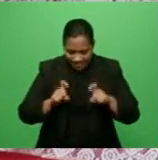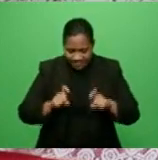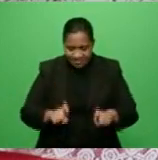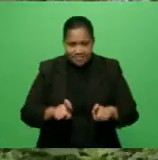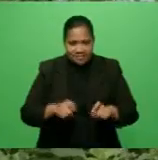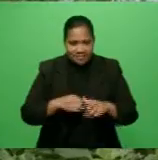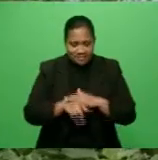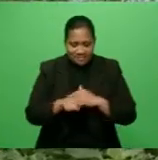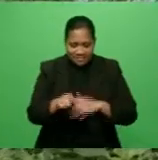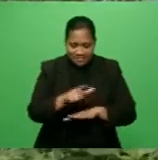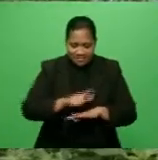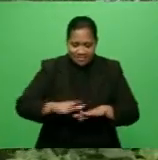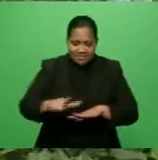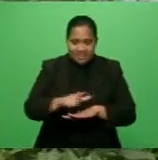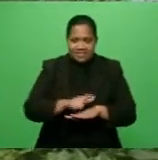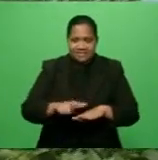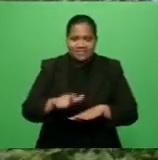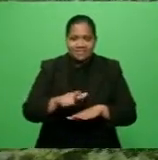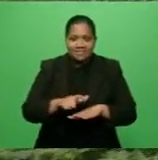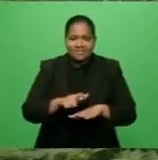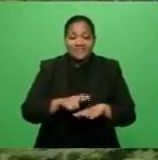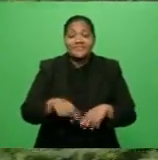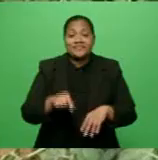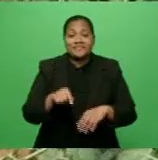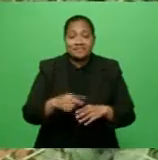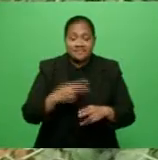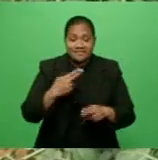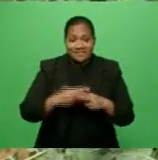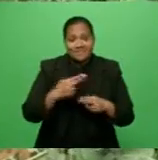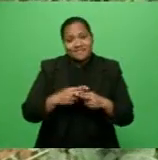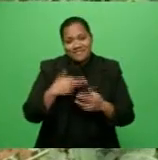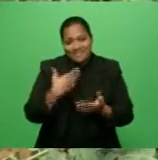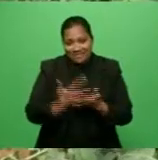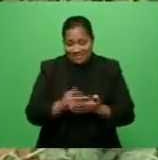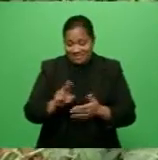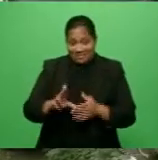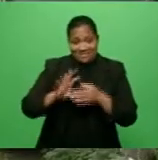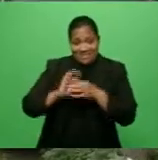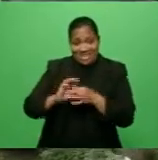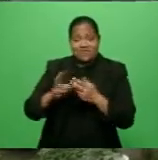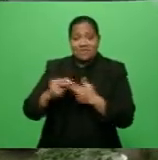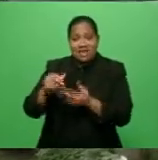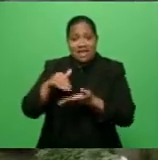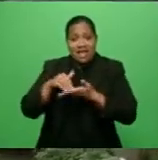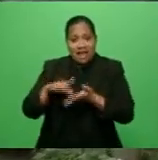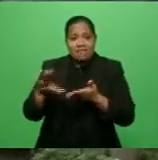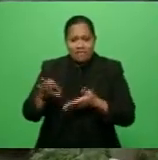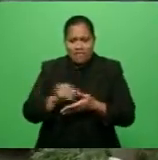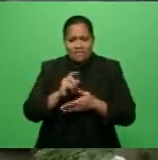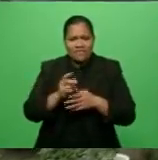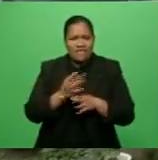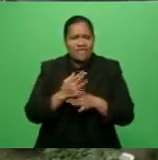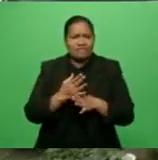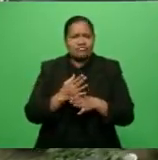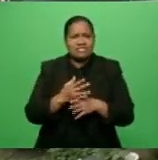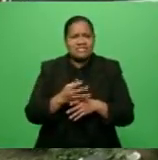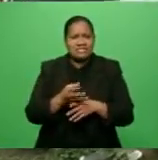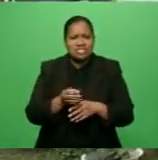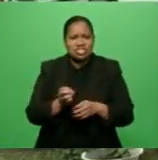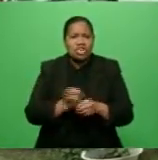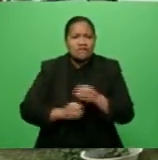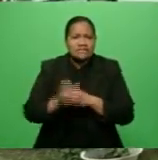lane. She manages a 6-acre farm on her own with occasional help from the fisheries officers while also running a market